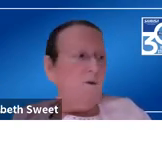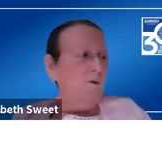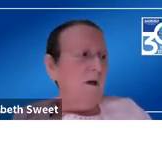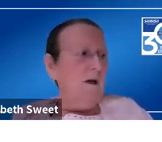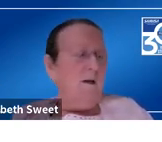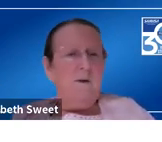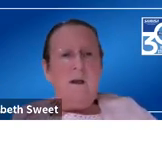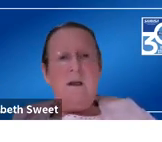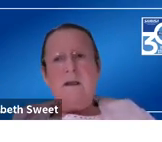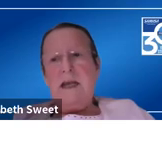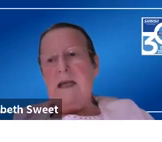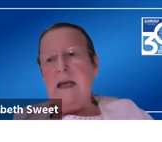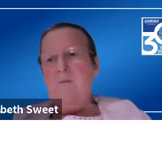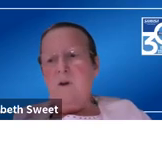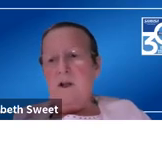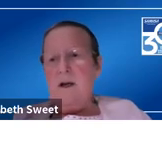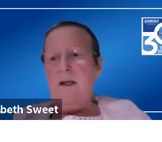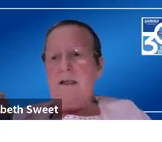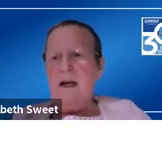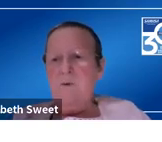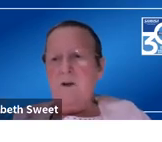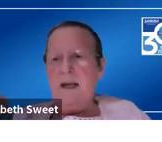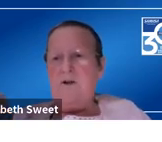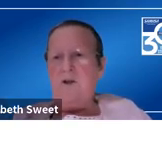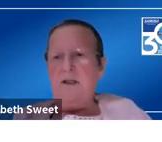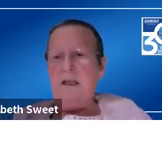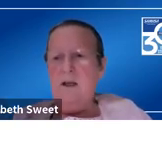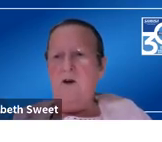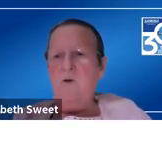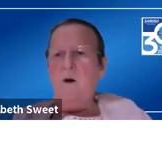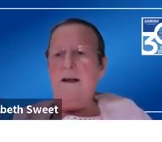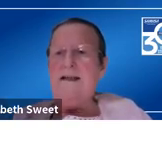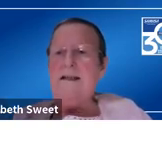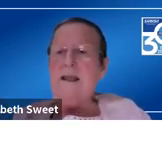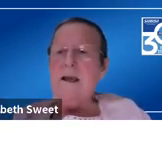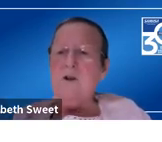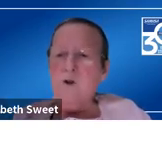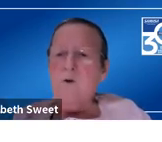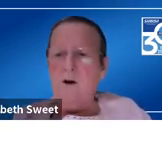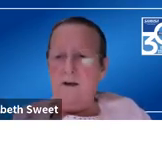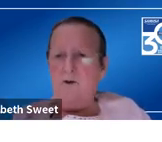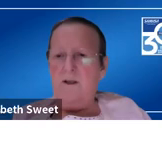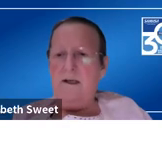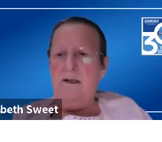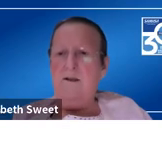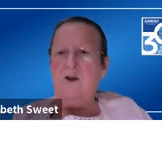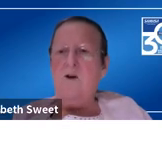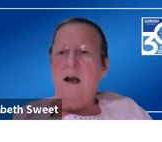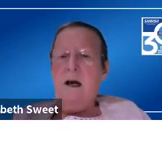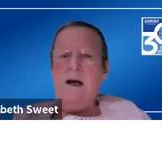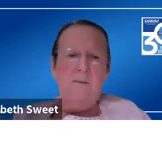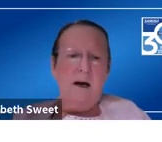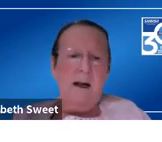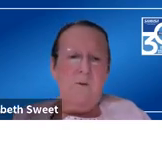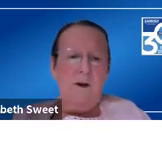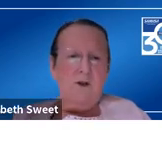to take any more time because I'm really anxious to hear what it is that you are interested in. So